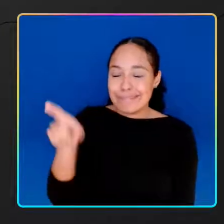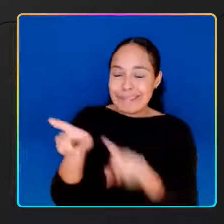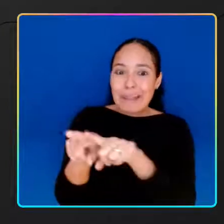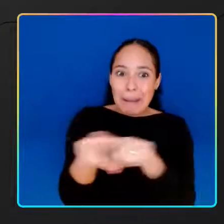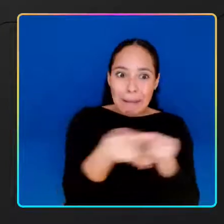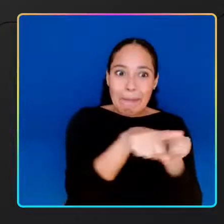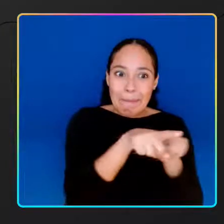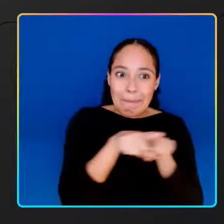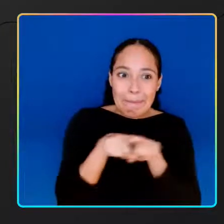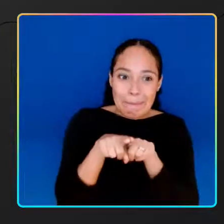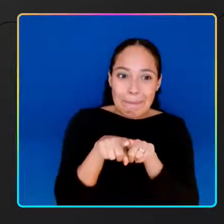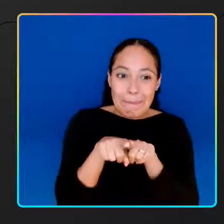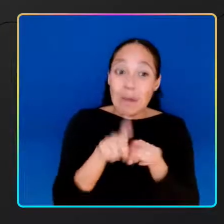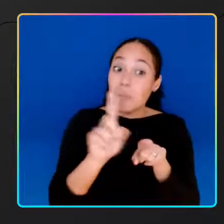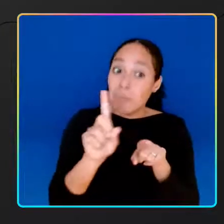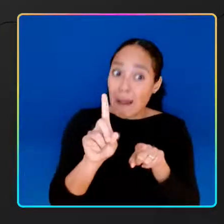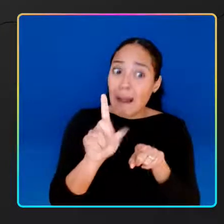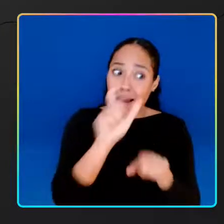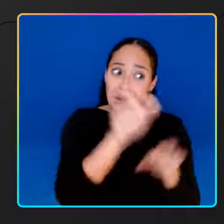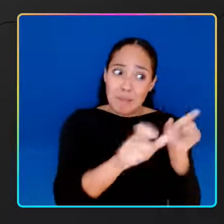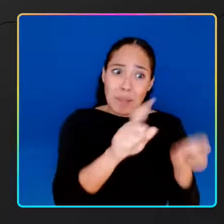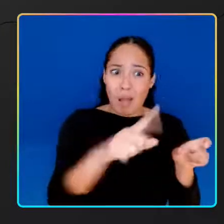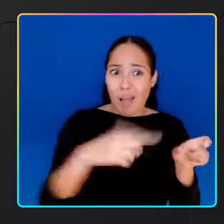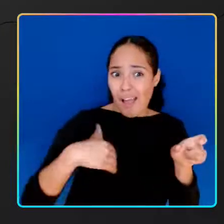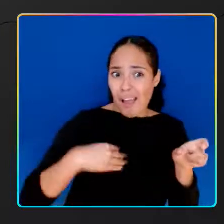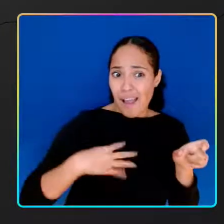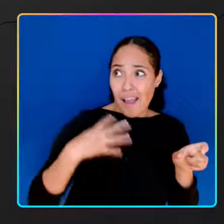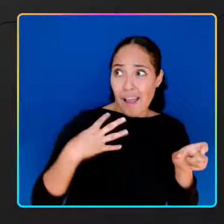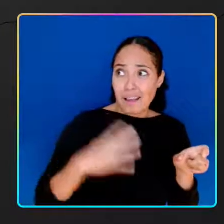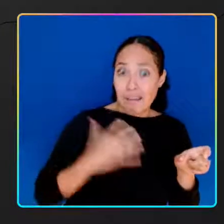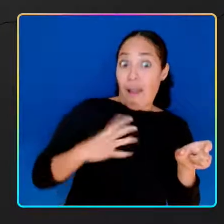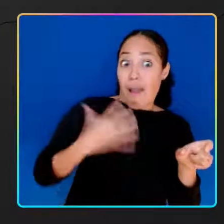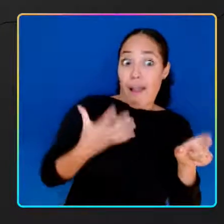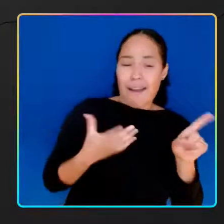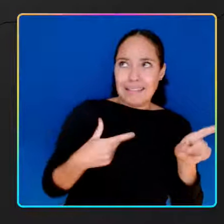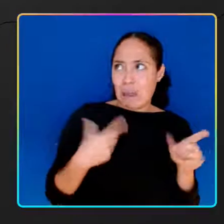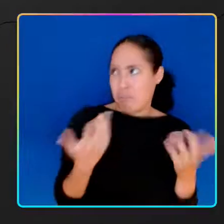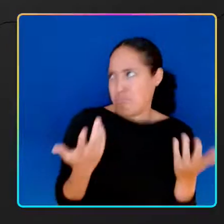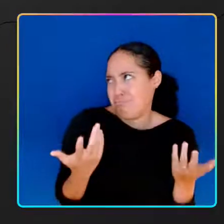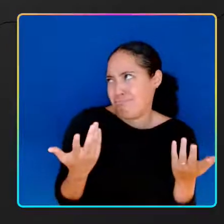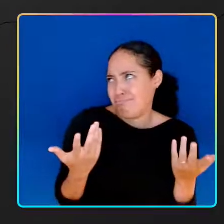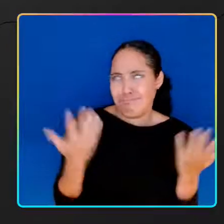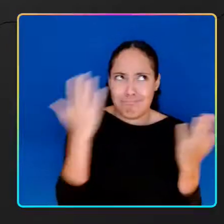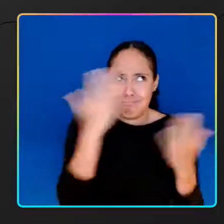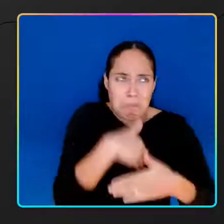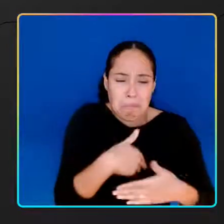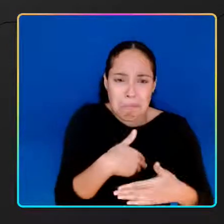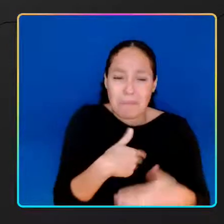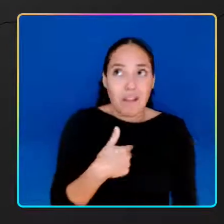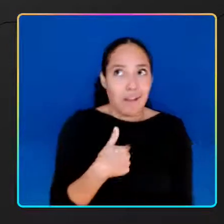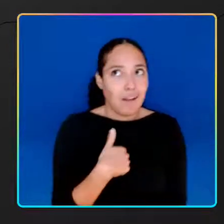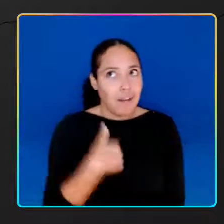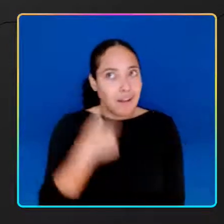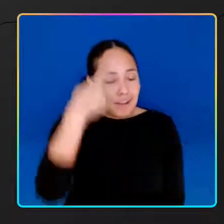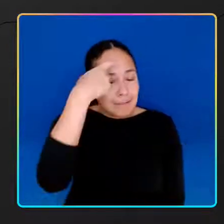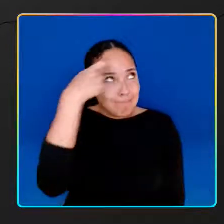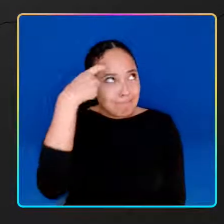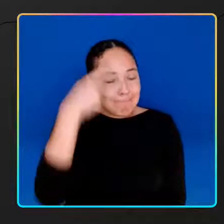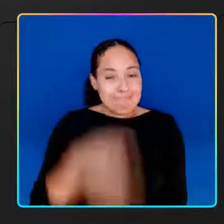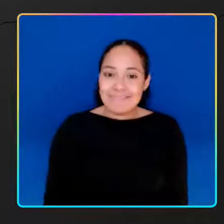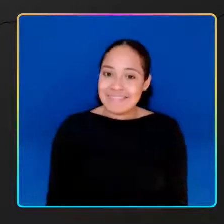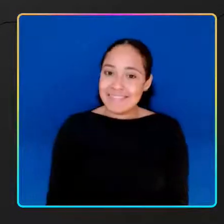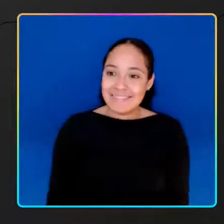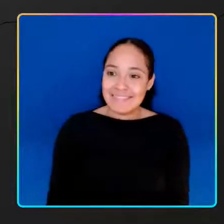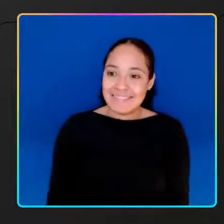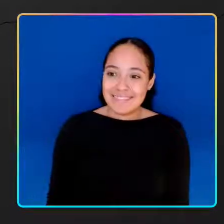don't even know what that sound is. I always found that quite fascinating. But yeah, good question. That's got us started.